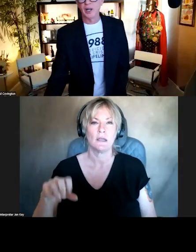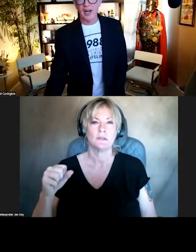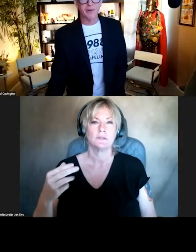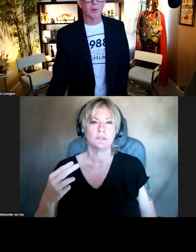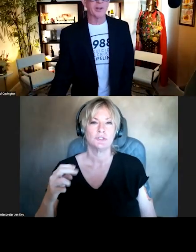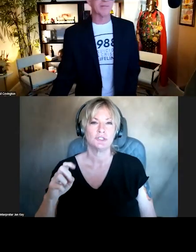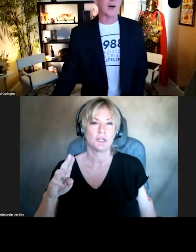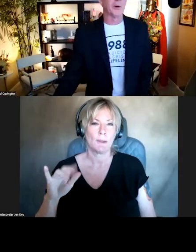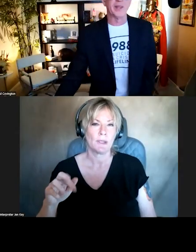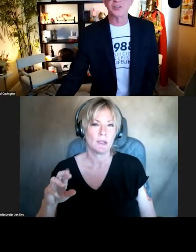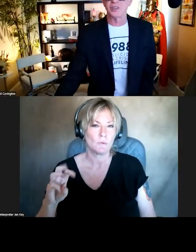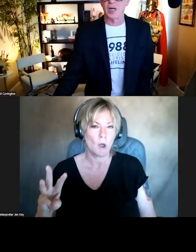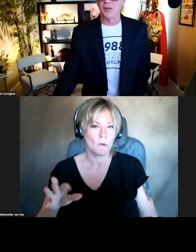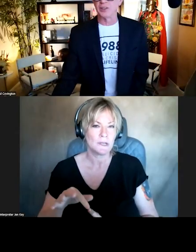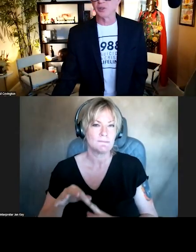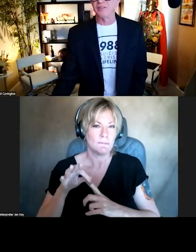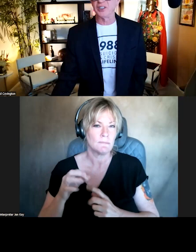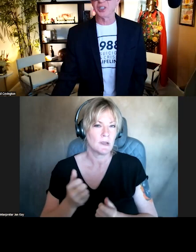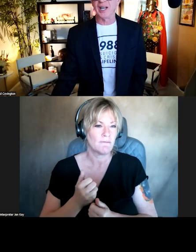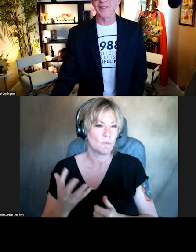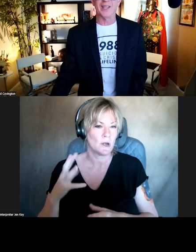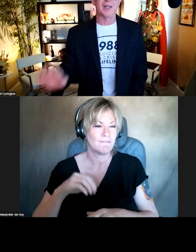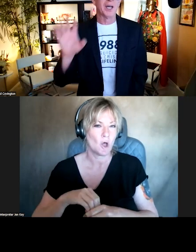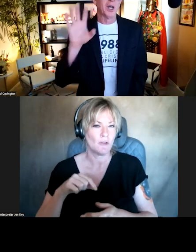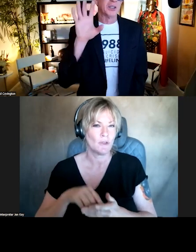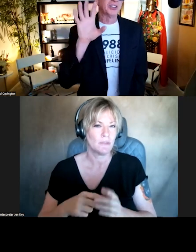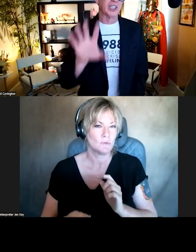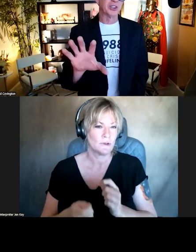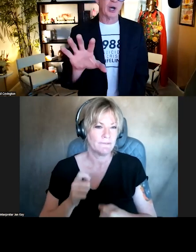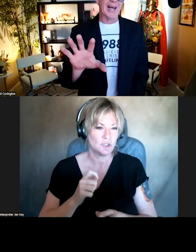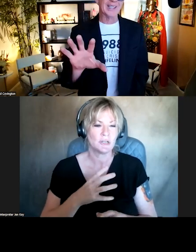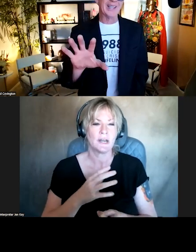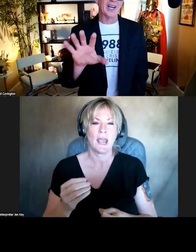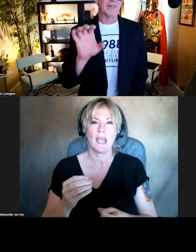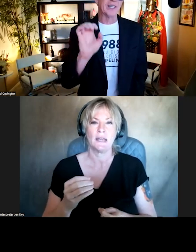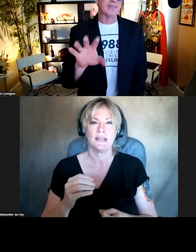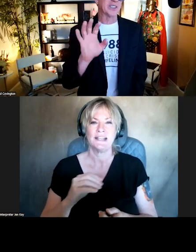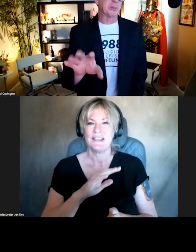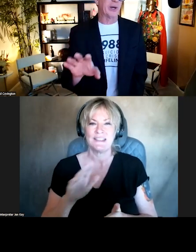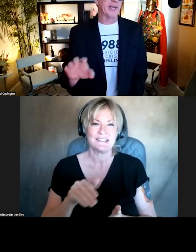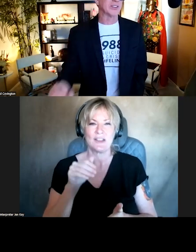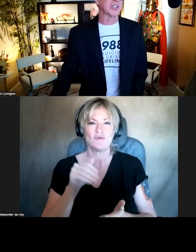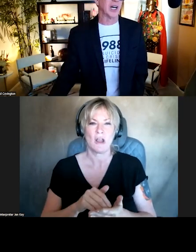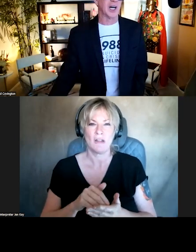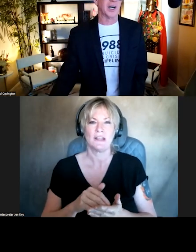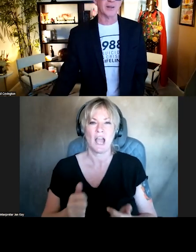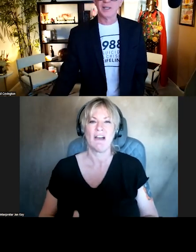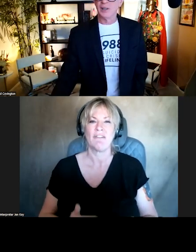particular, everyone involved with this revision, and the centrality of lived